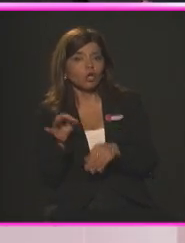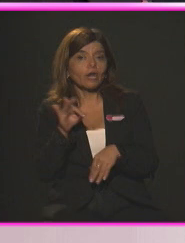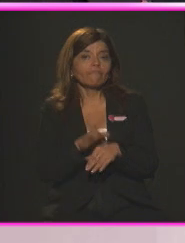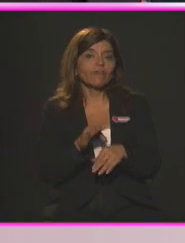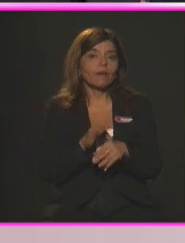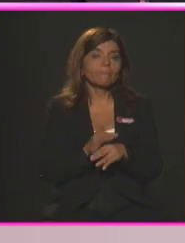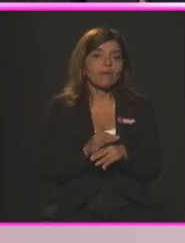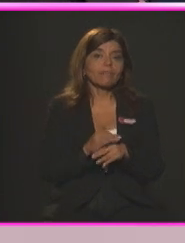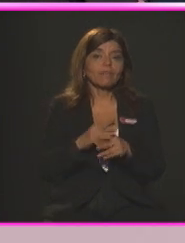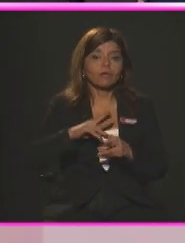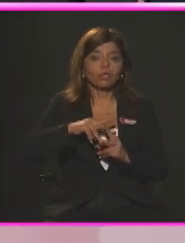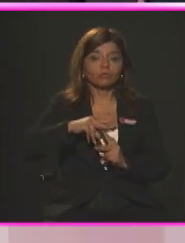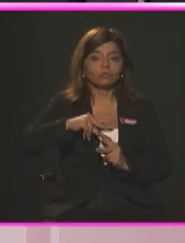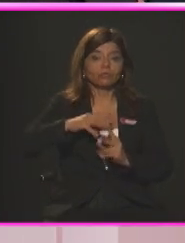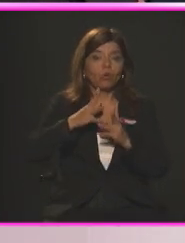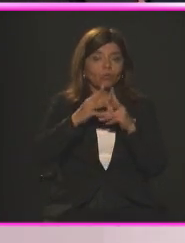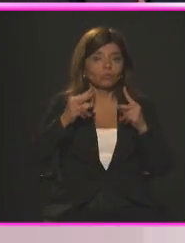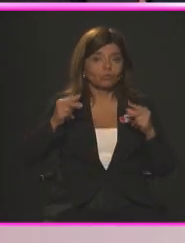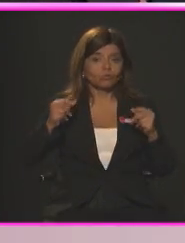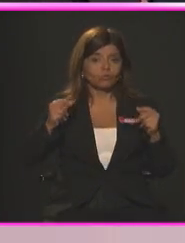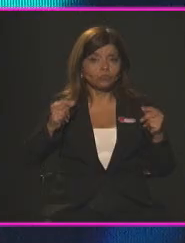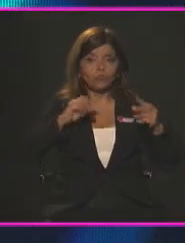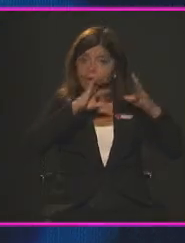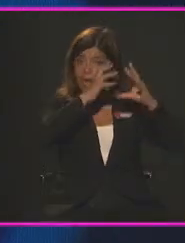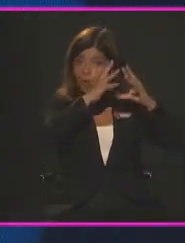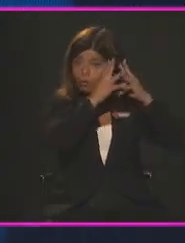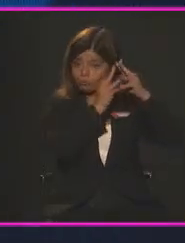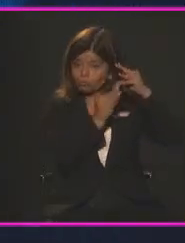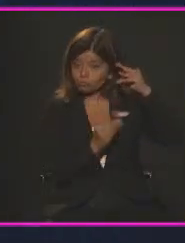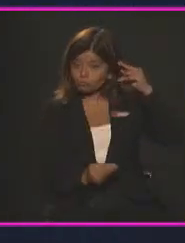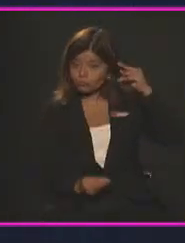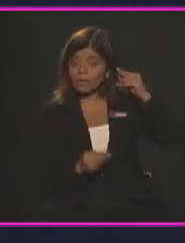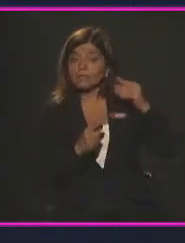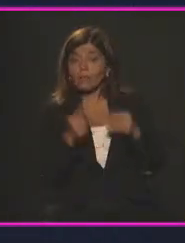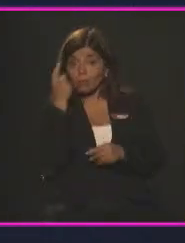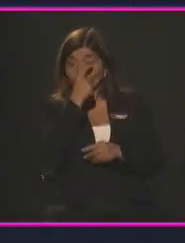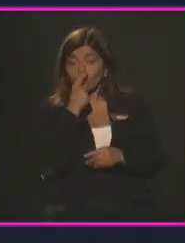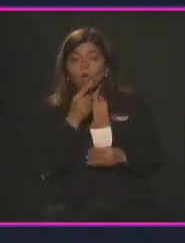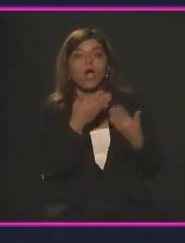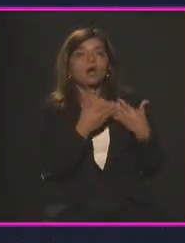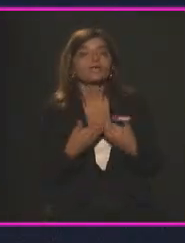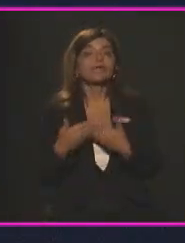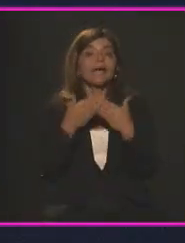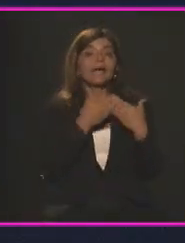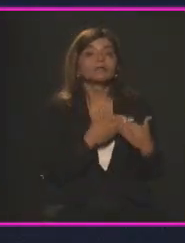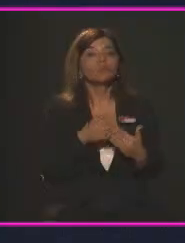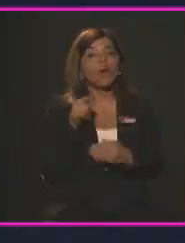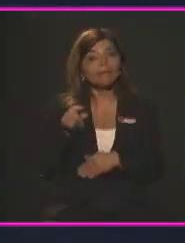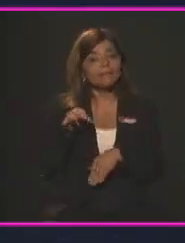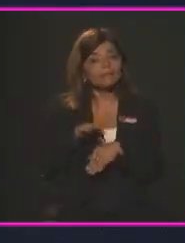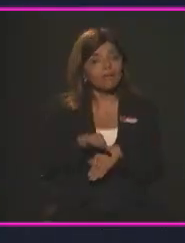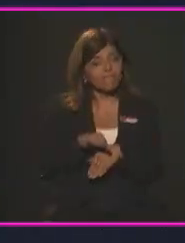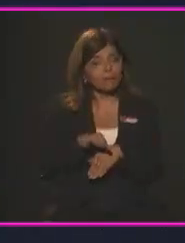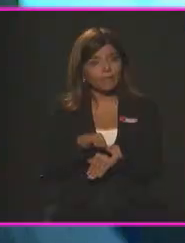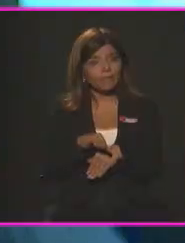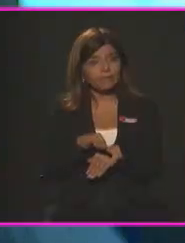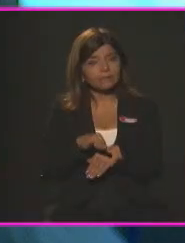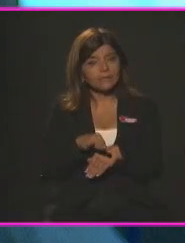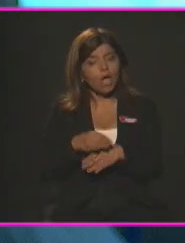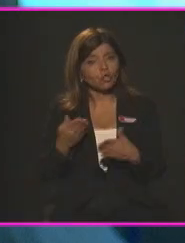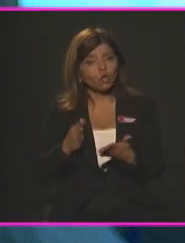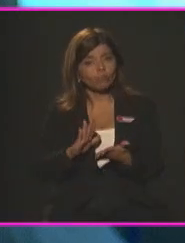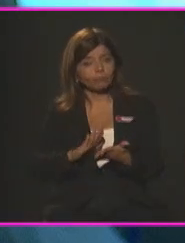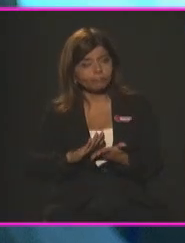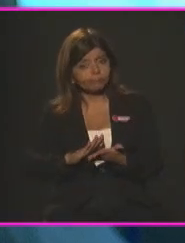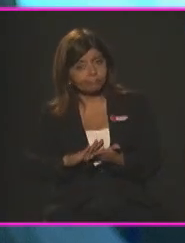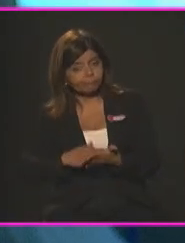is that future therapies for psychiatric disease may treat the gut, not the brain, including with technologies like the phage